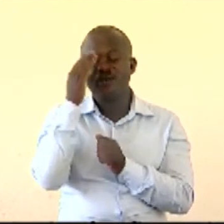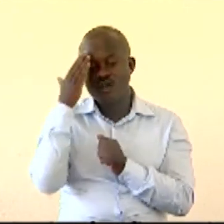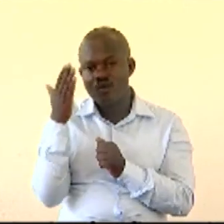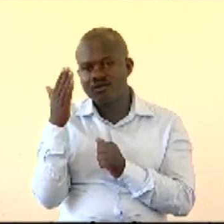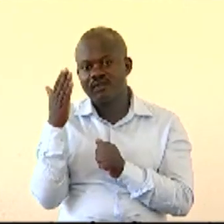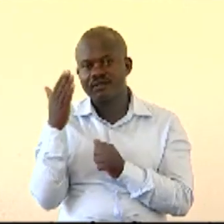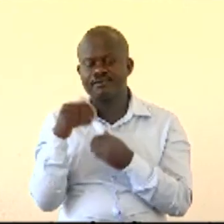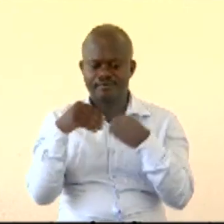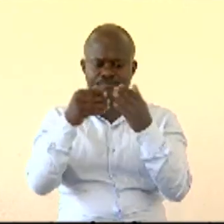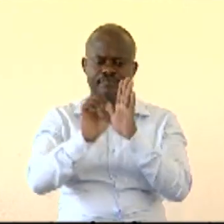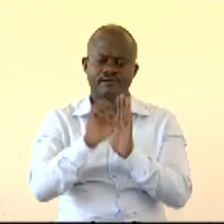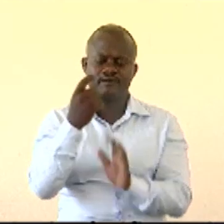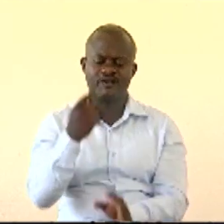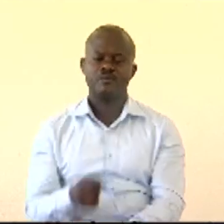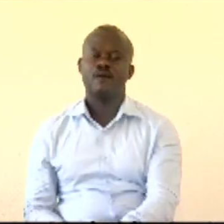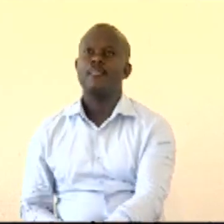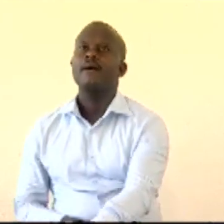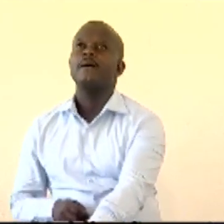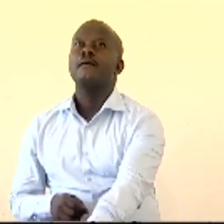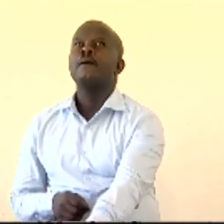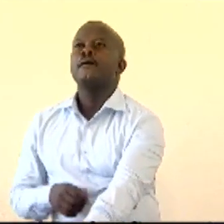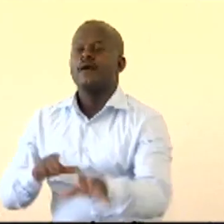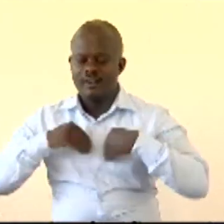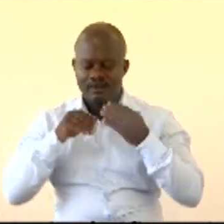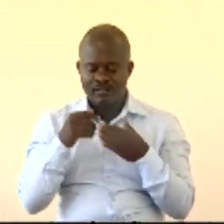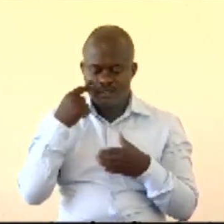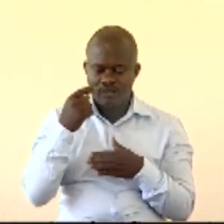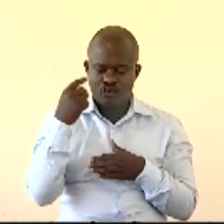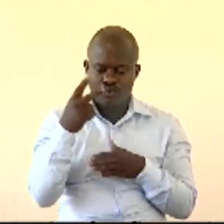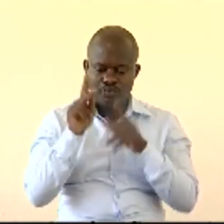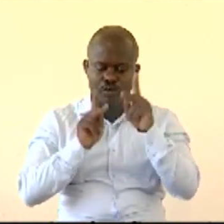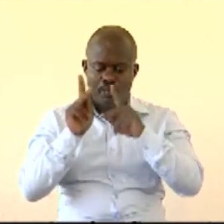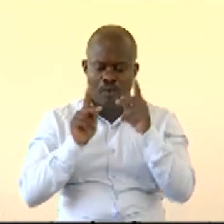I will give you an example. Let's say that 2 people